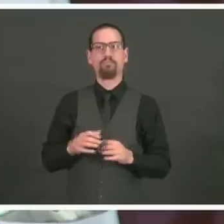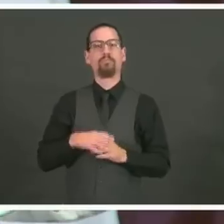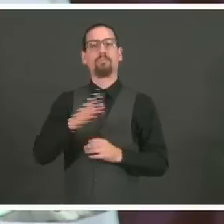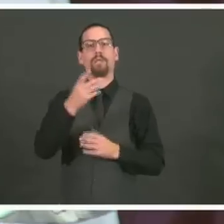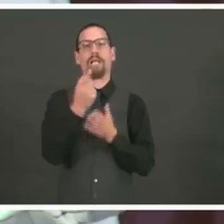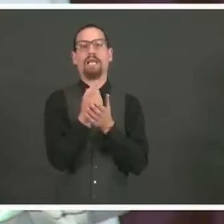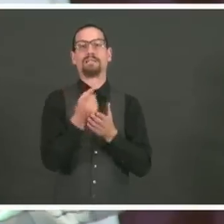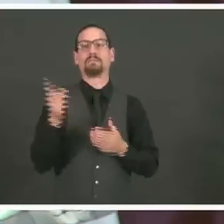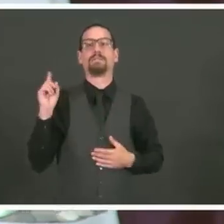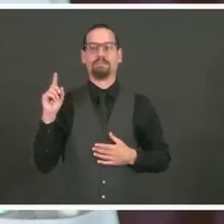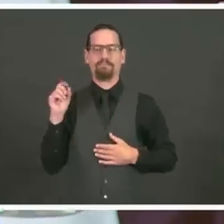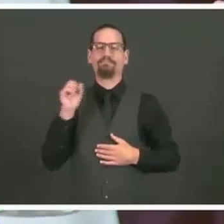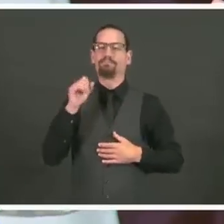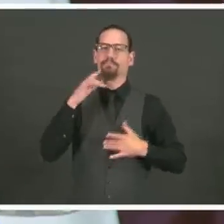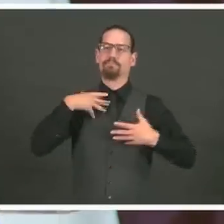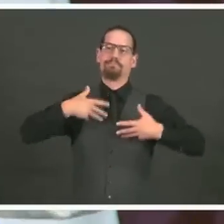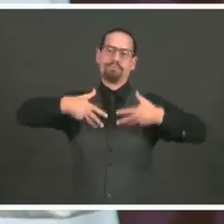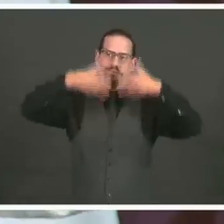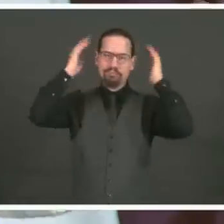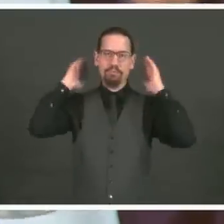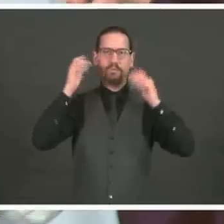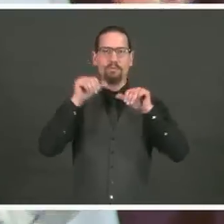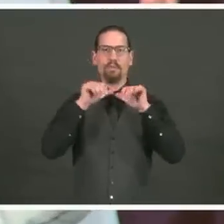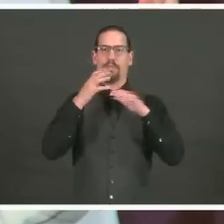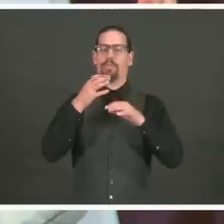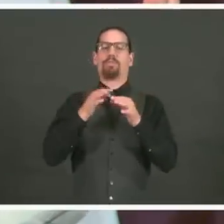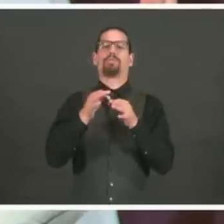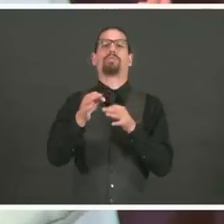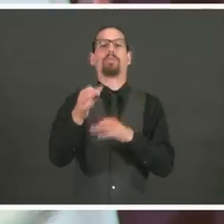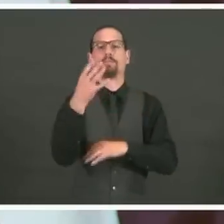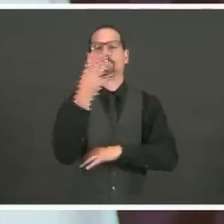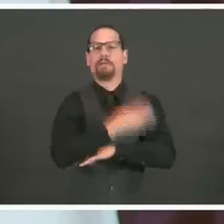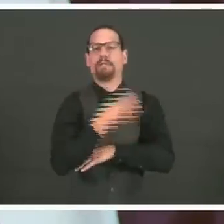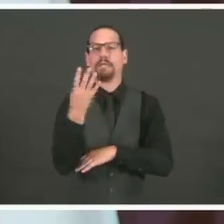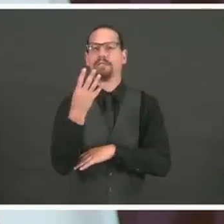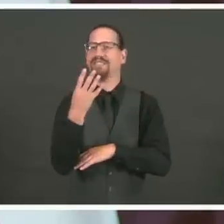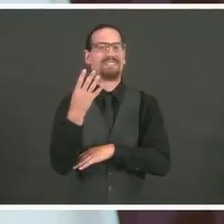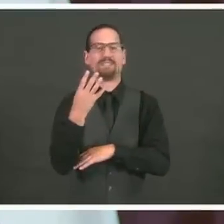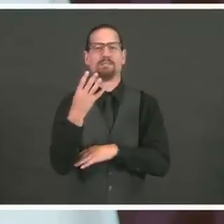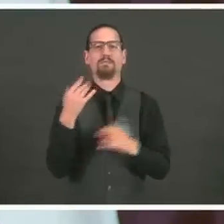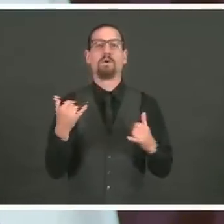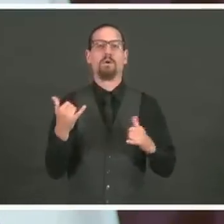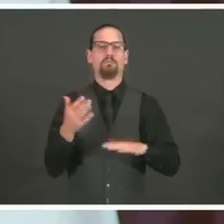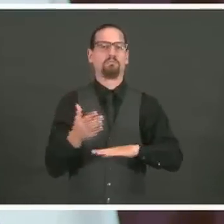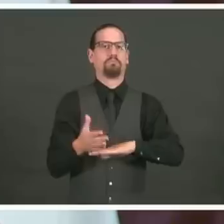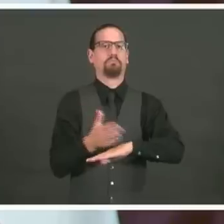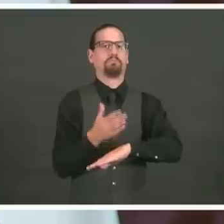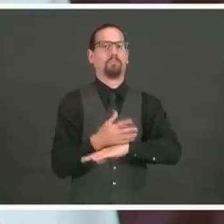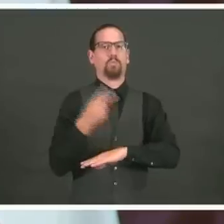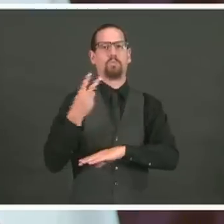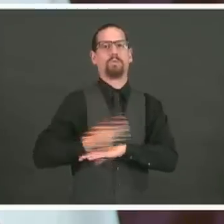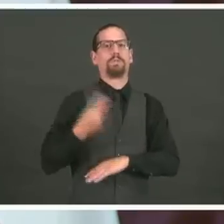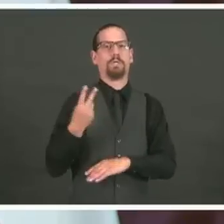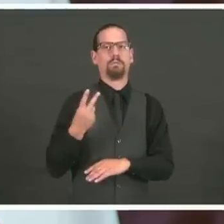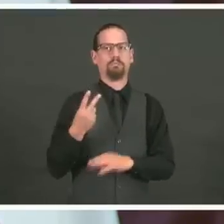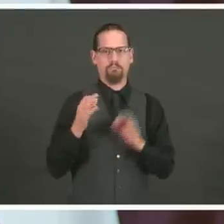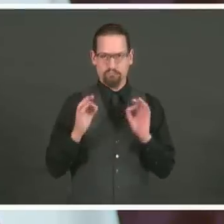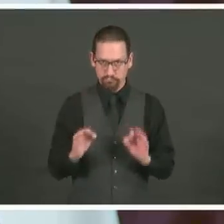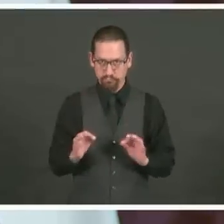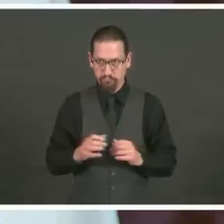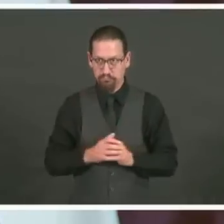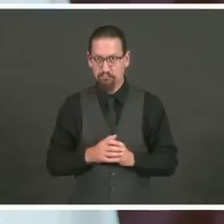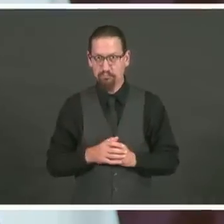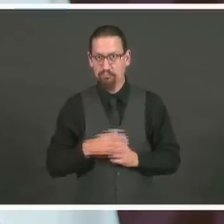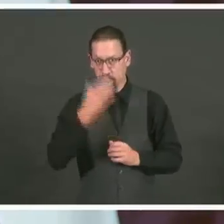with the 4 states, but we're in a pretty good place now. So that means if you know now that you have